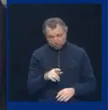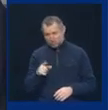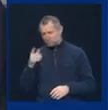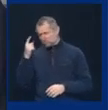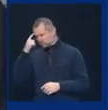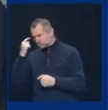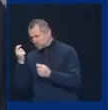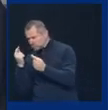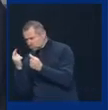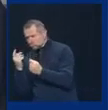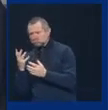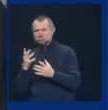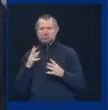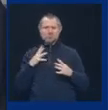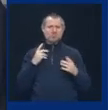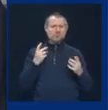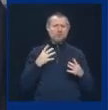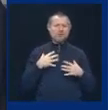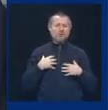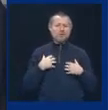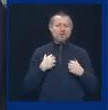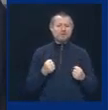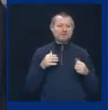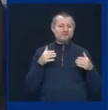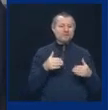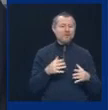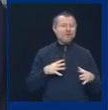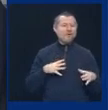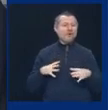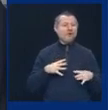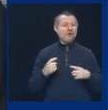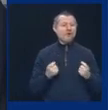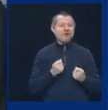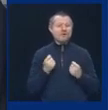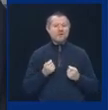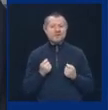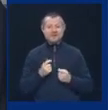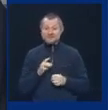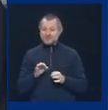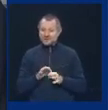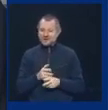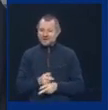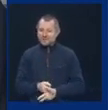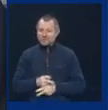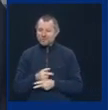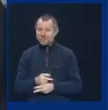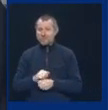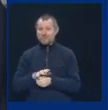holidays, and if they're careful, the rate will come down.